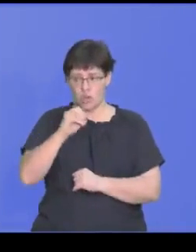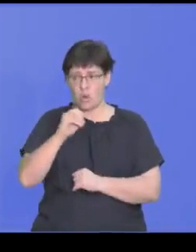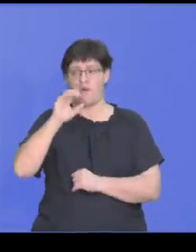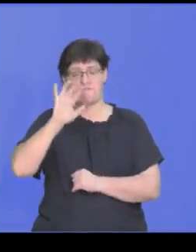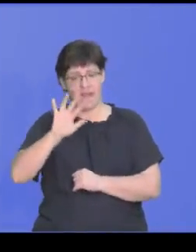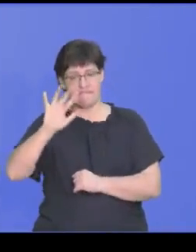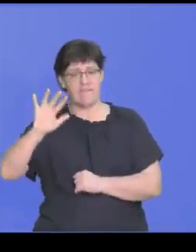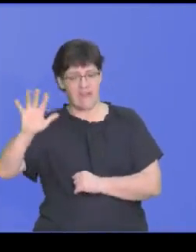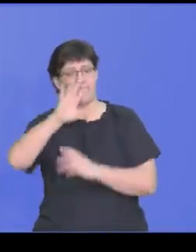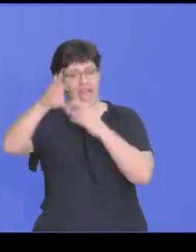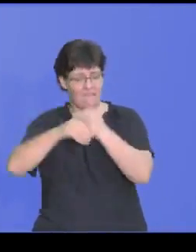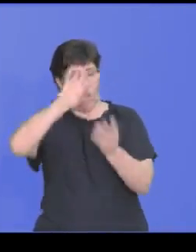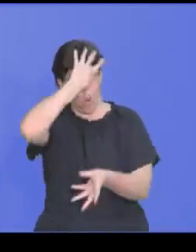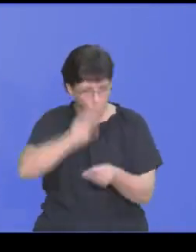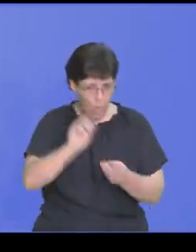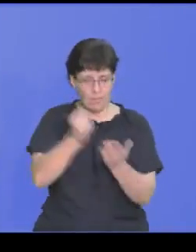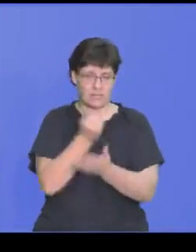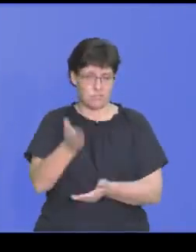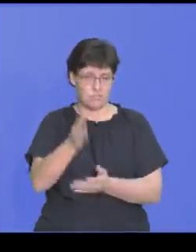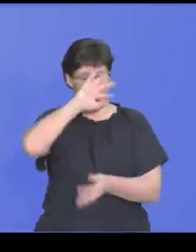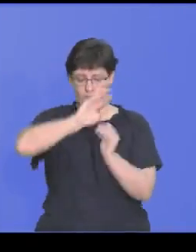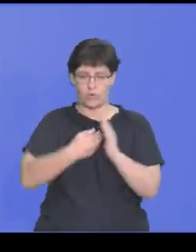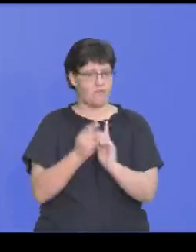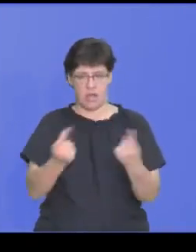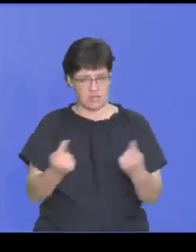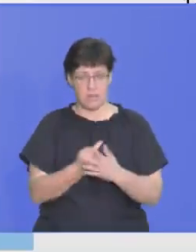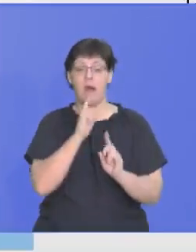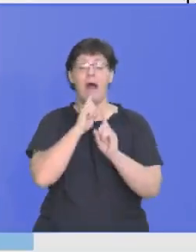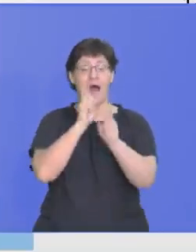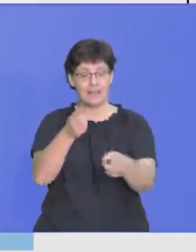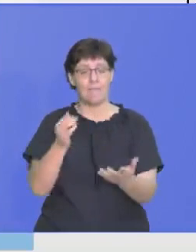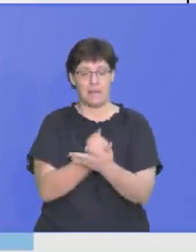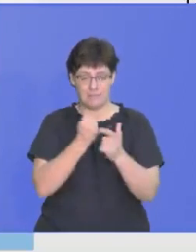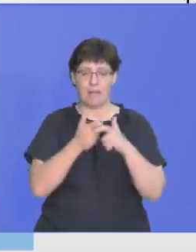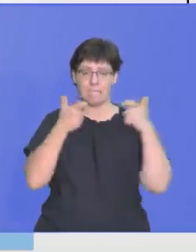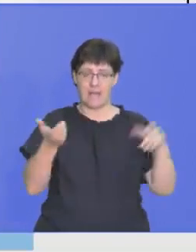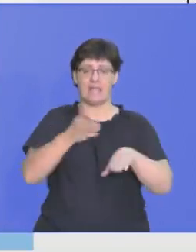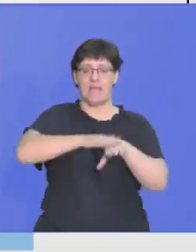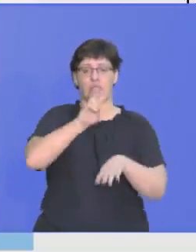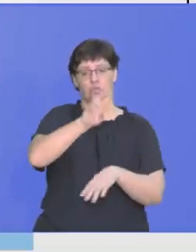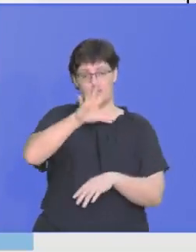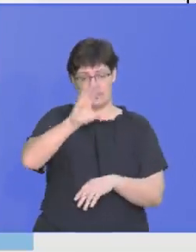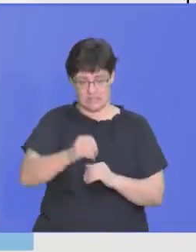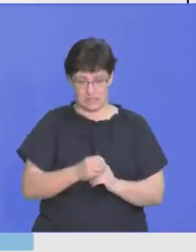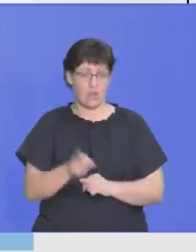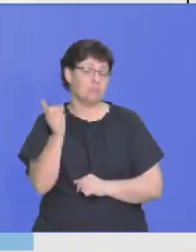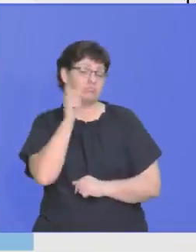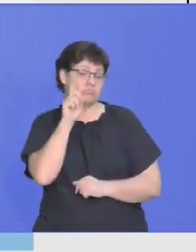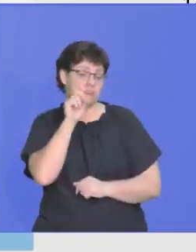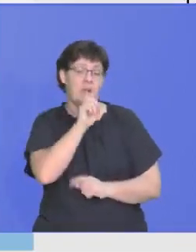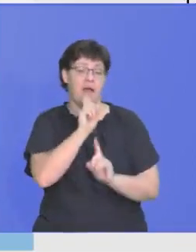be bigger than 250. So I'm going to check my answer when I get it. So I've got, clear that,